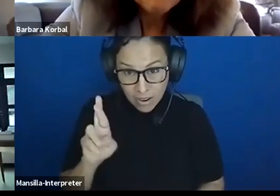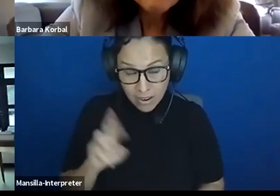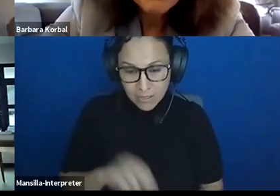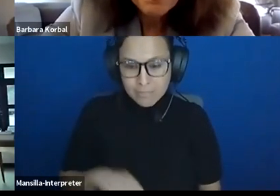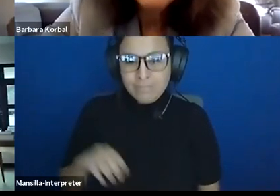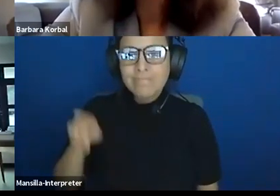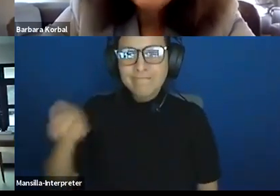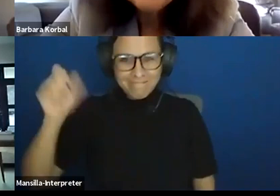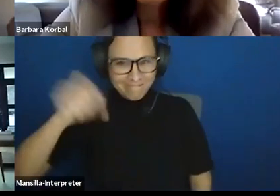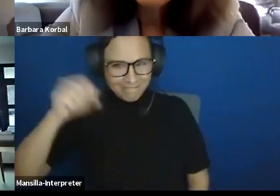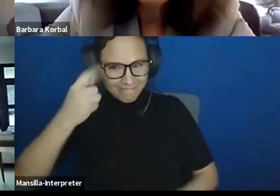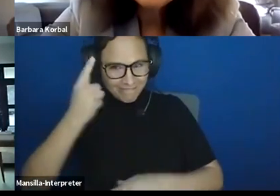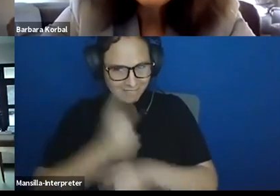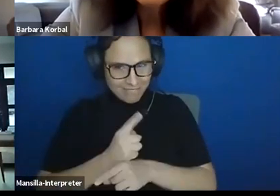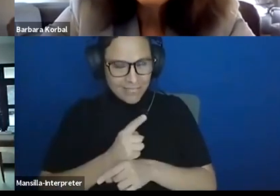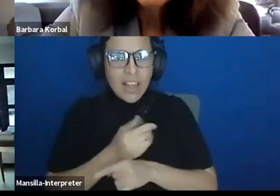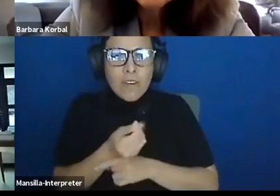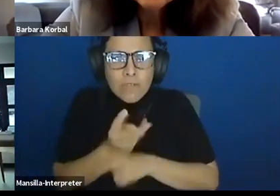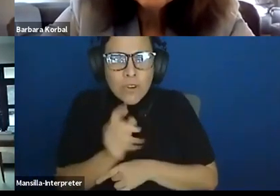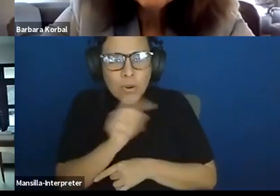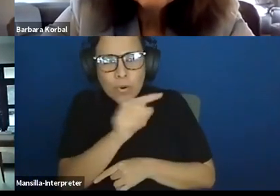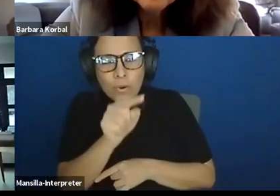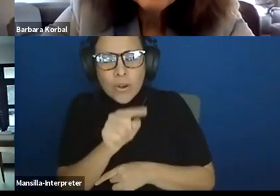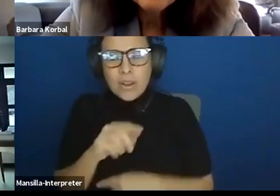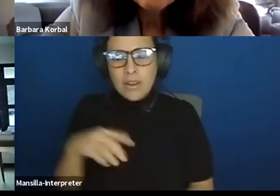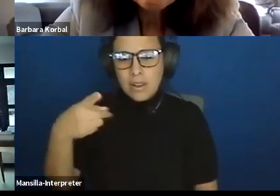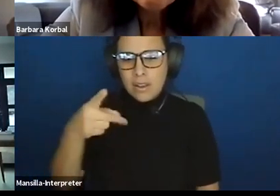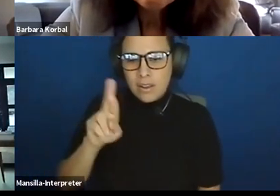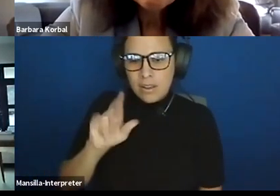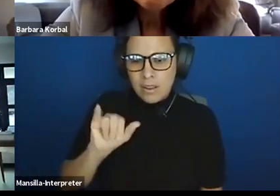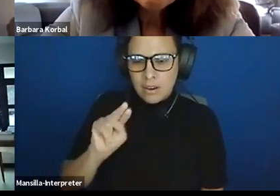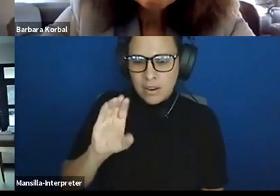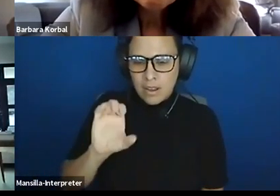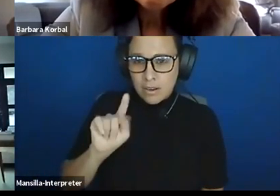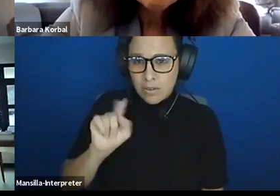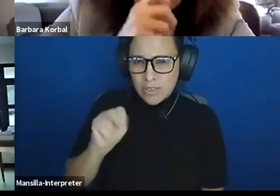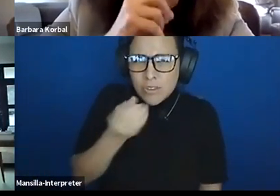That's absolutely right. Yes, there are a few things at Princeton, very, very few.